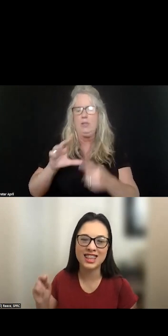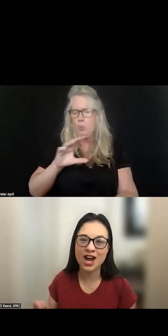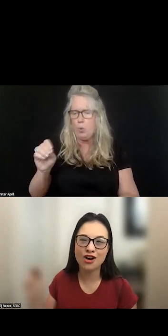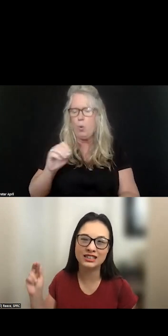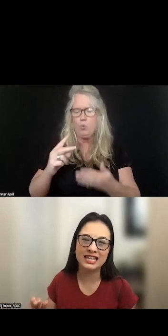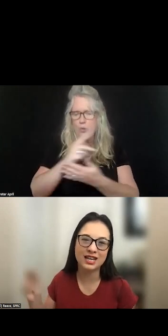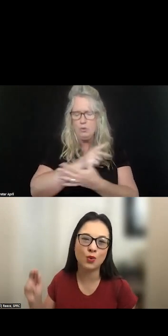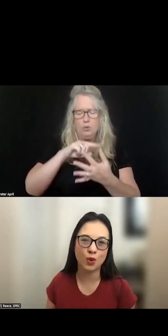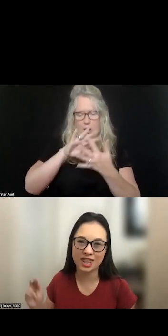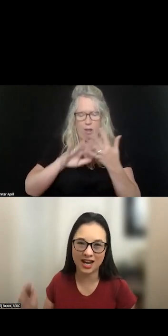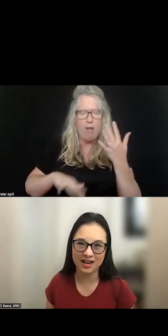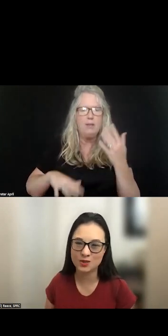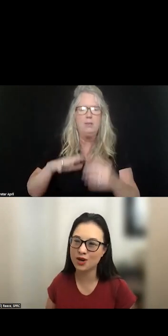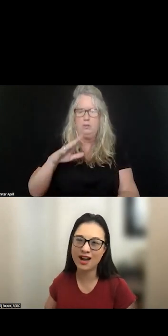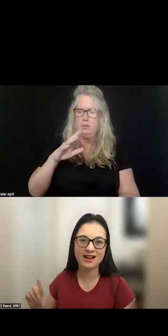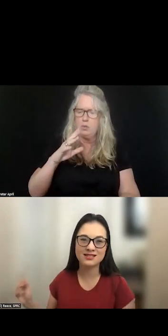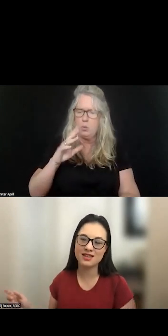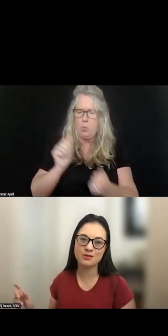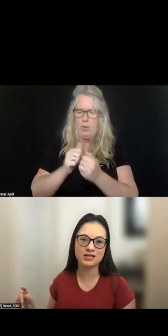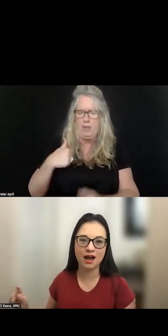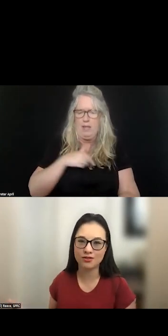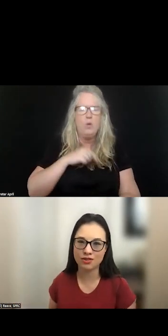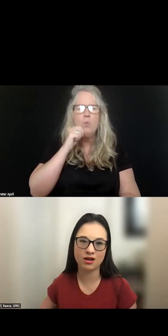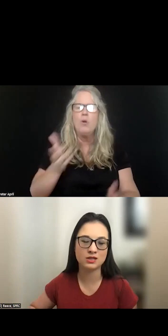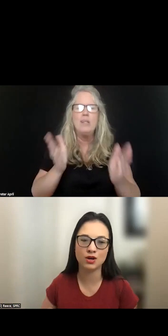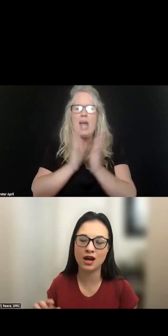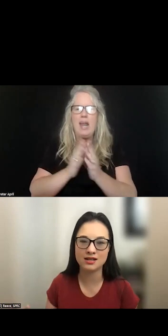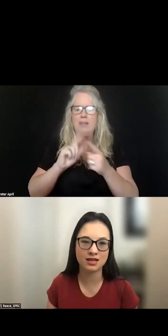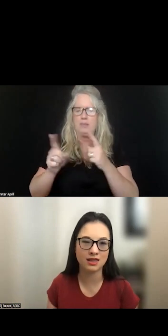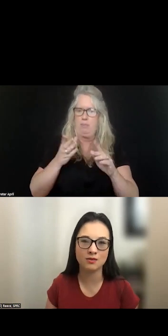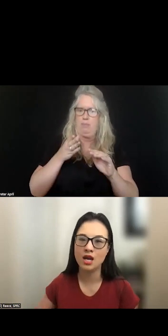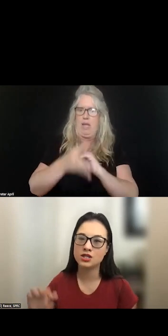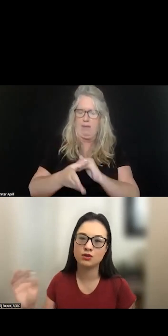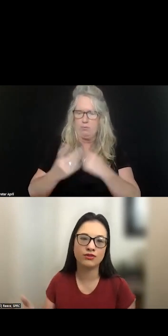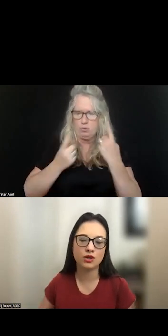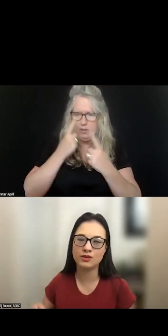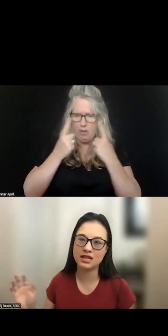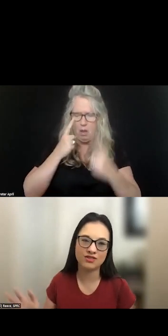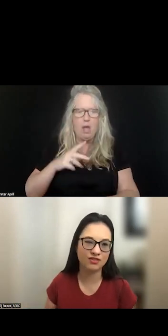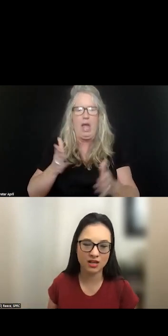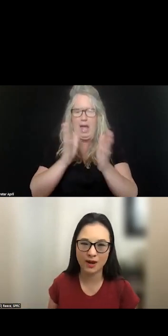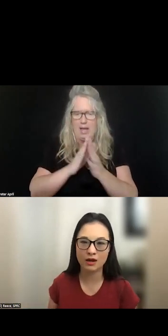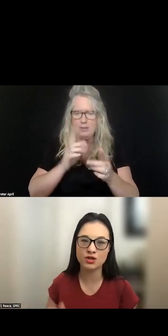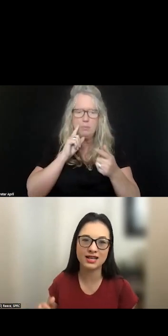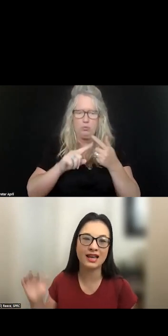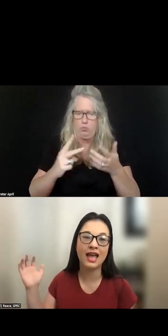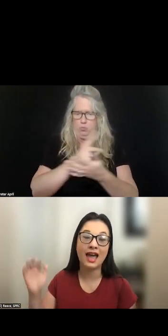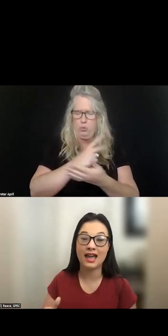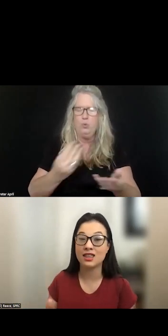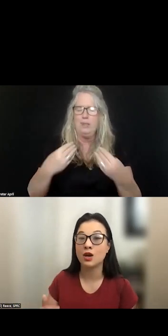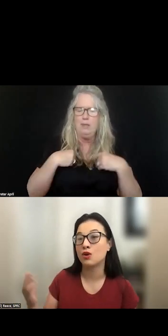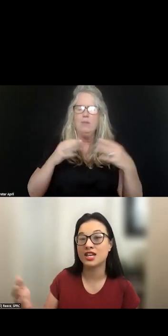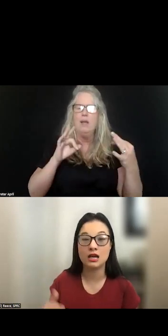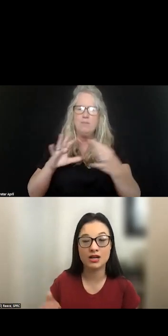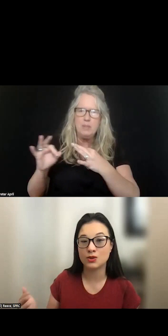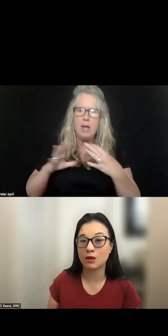because they are leading with us. We're not asking them as afterthoughts. We're not asking them to review and to give us feedback. We're saying,